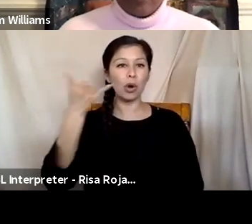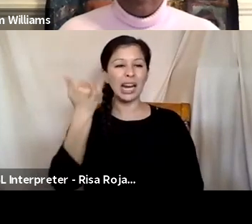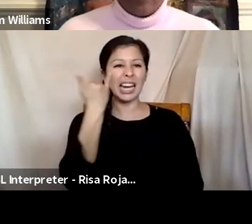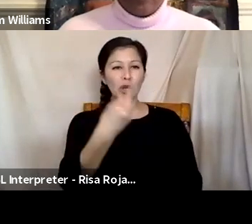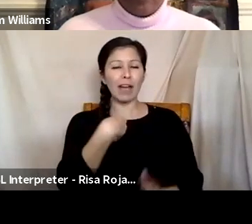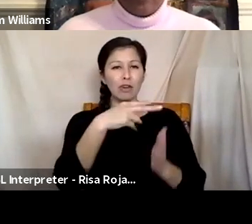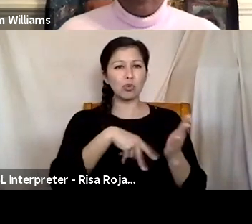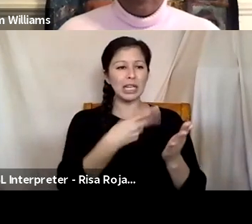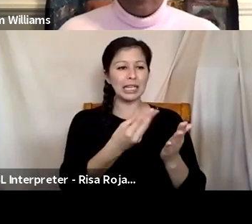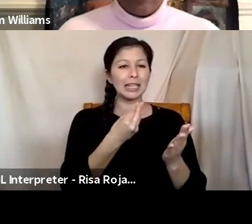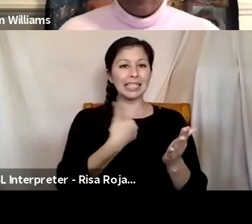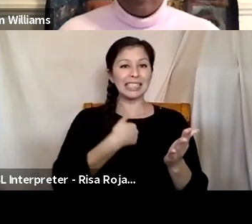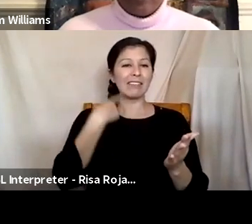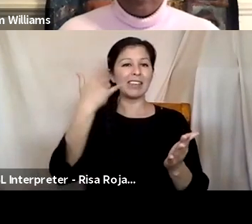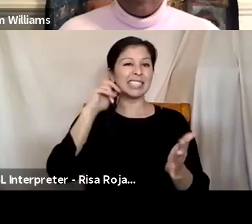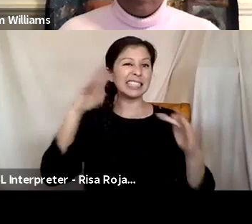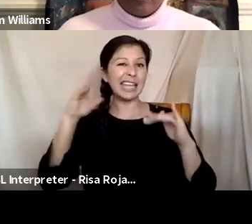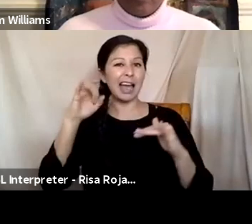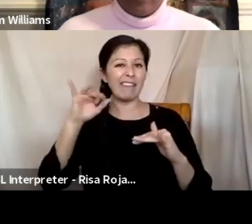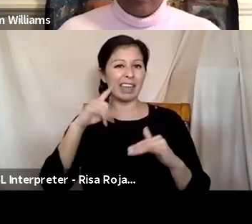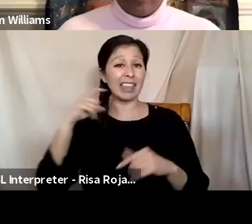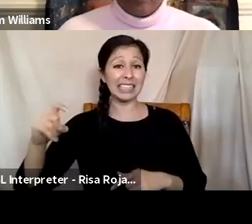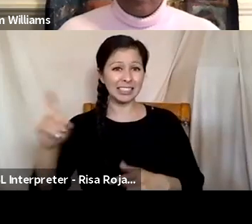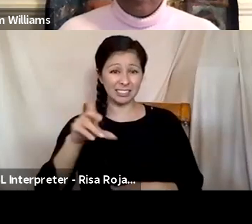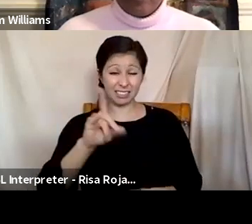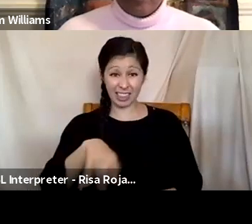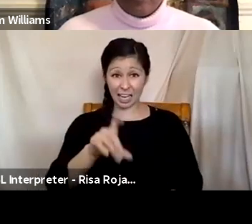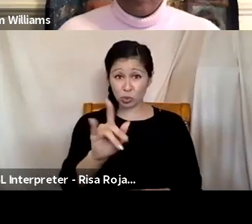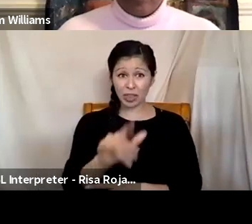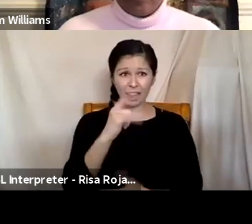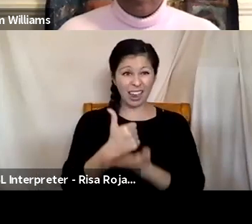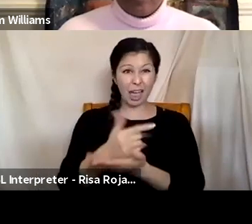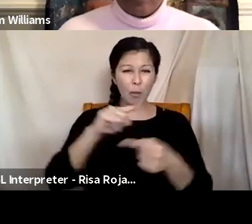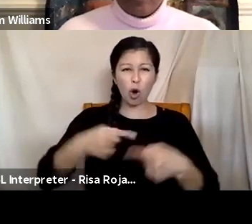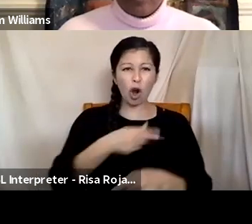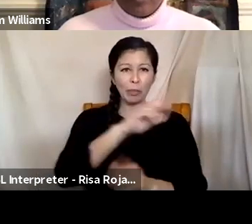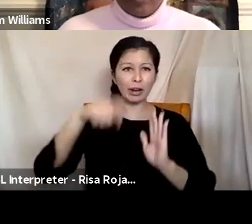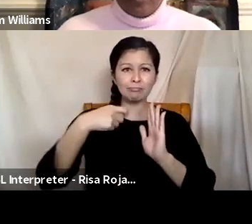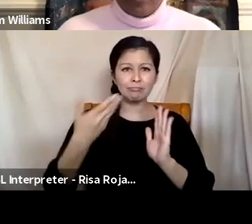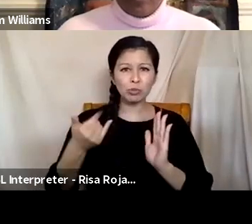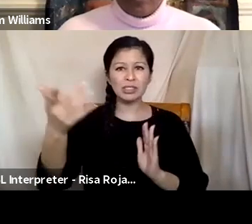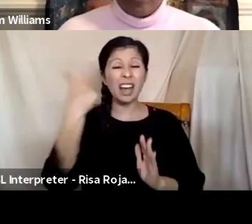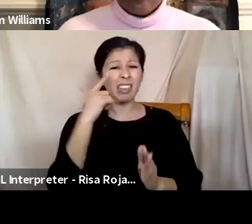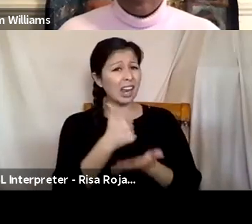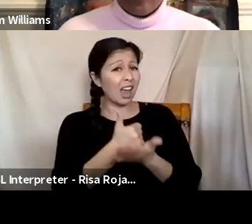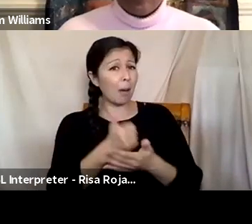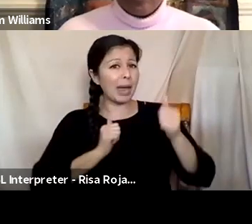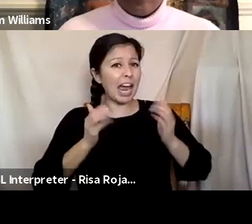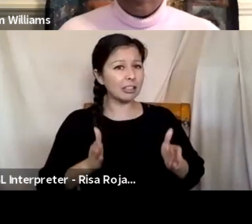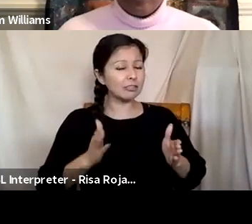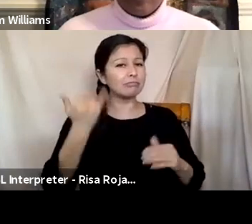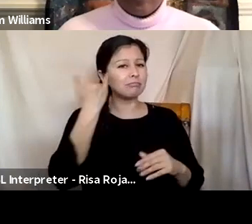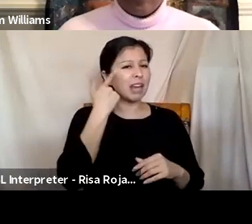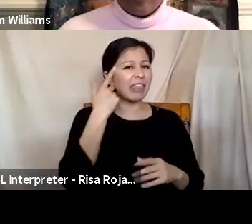some sound effect that's necessary, Like that. does that help or harm them? I think it can help actors, but I